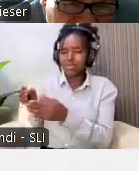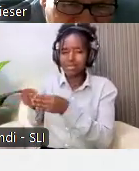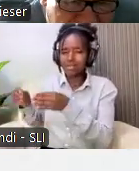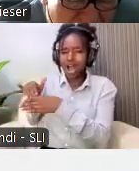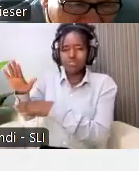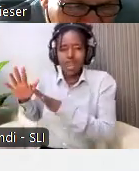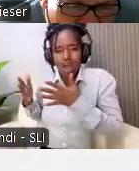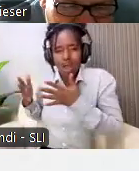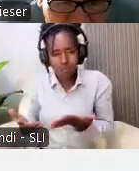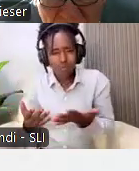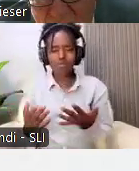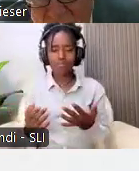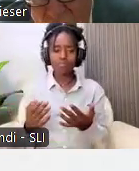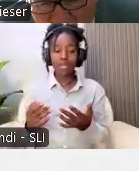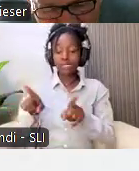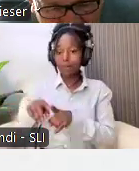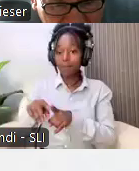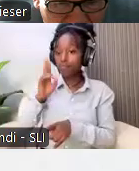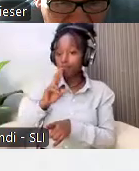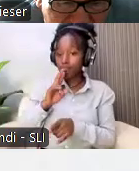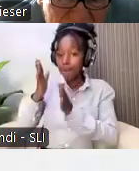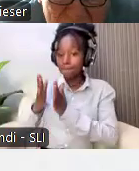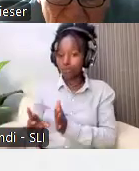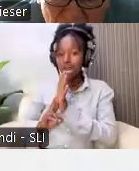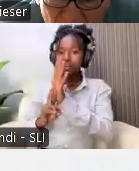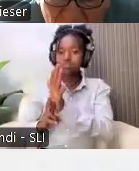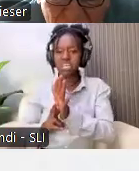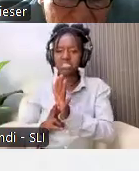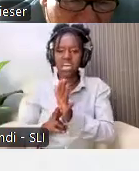mental health issues, psychosocial, learning difficulties,